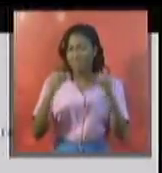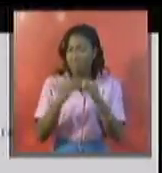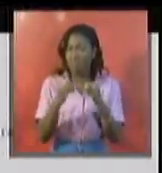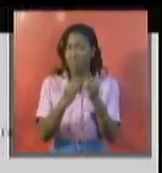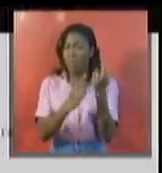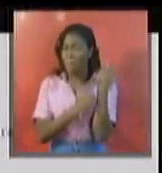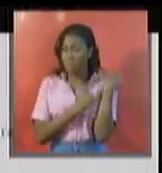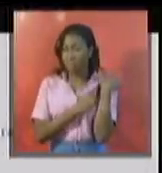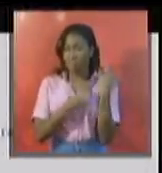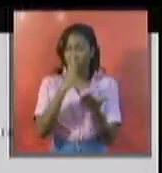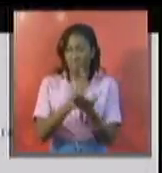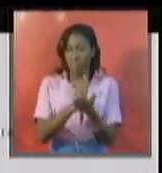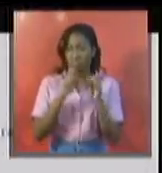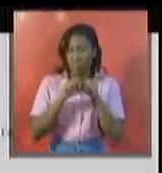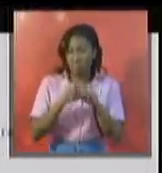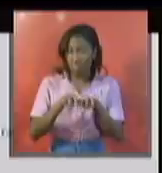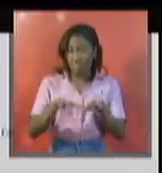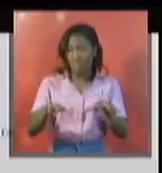curve once again.